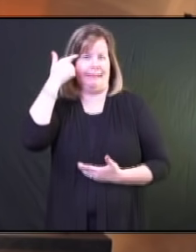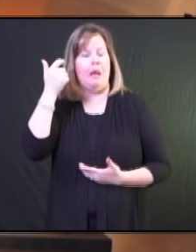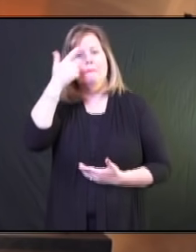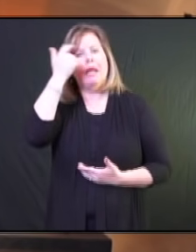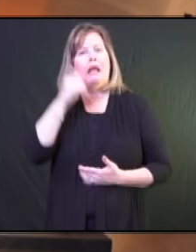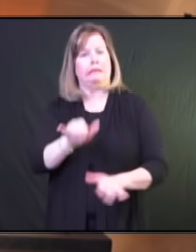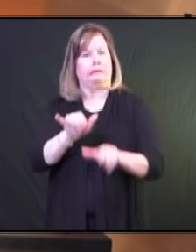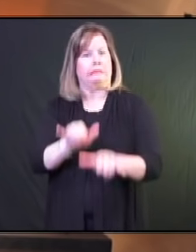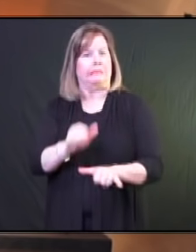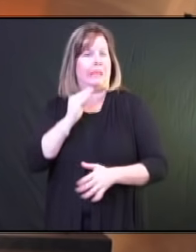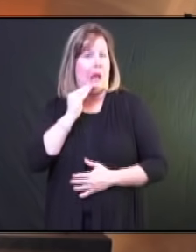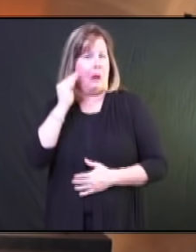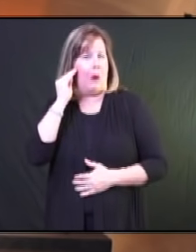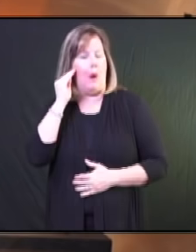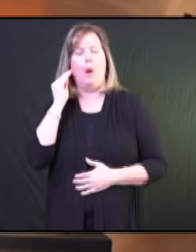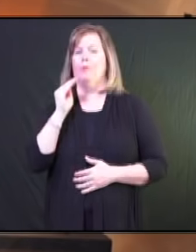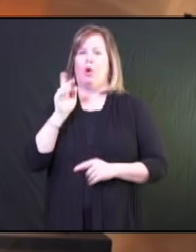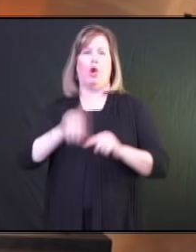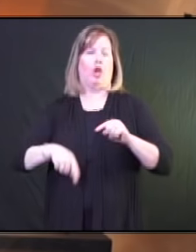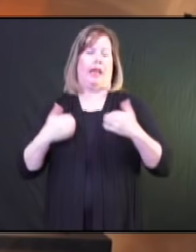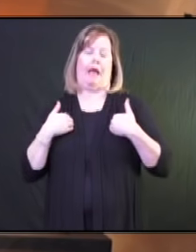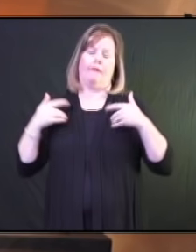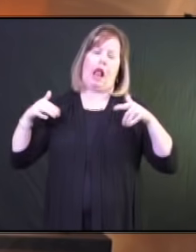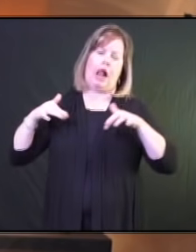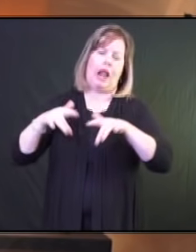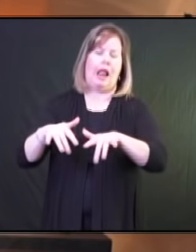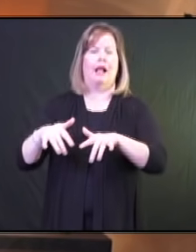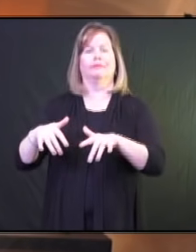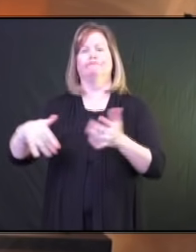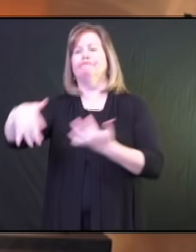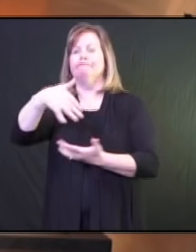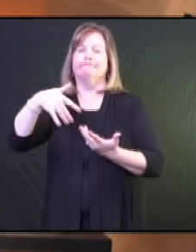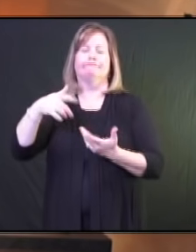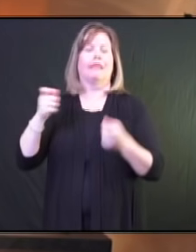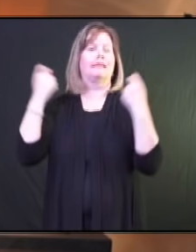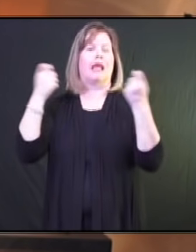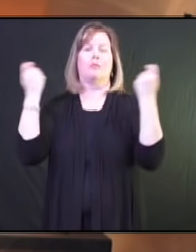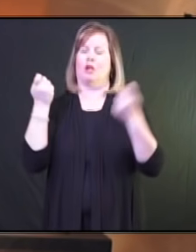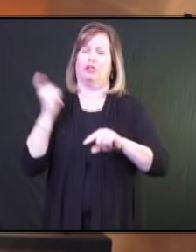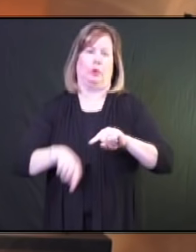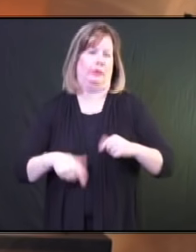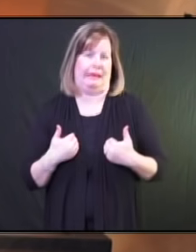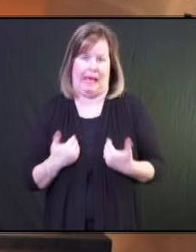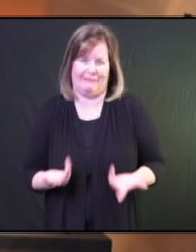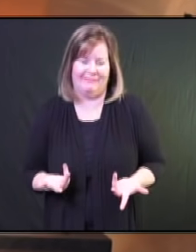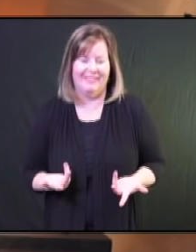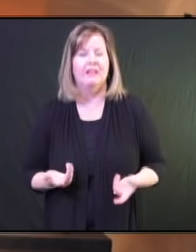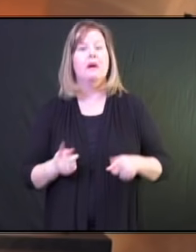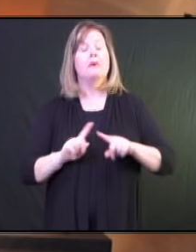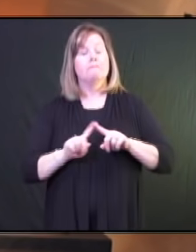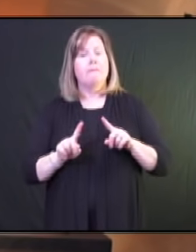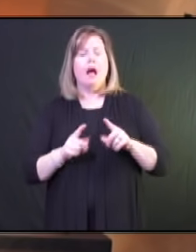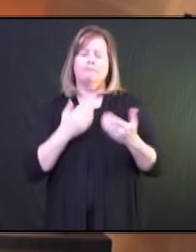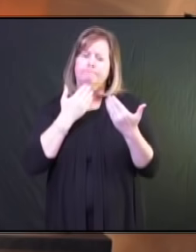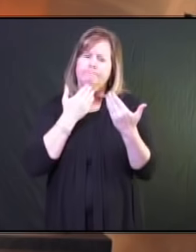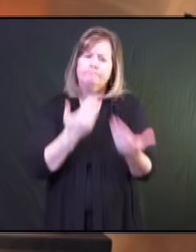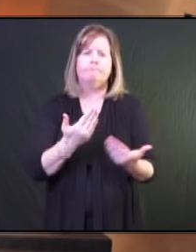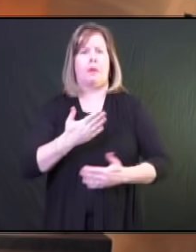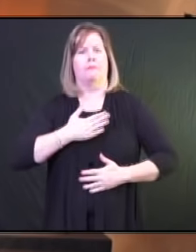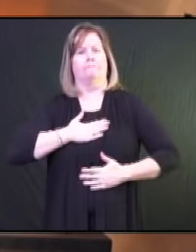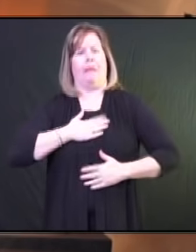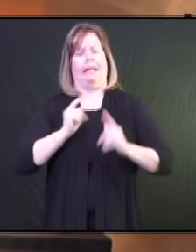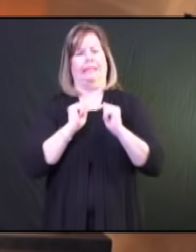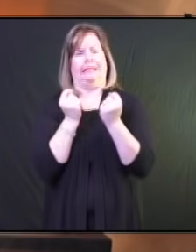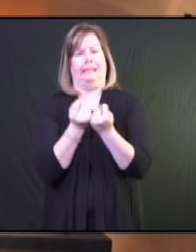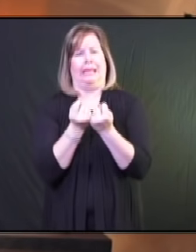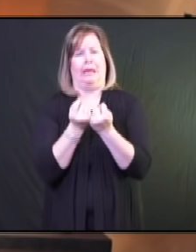avoid social gatherings and celebrations like that. And so I just want to take this opportunity to thank my team, and especially Dr.